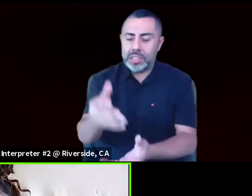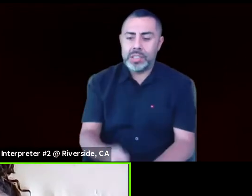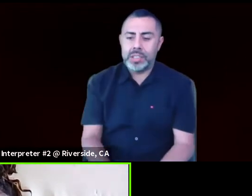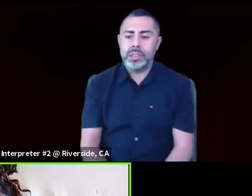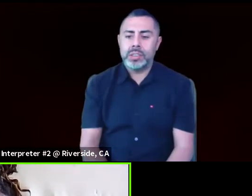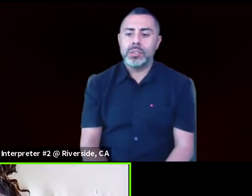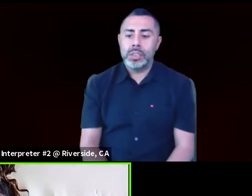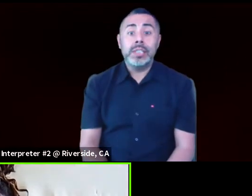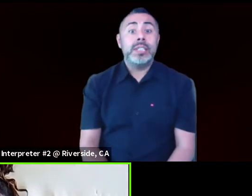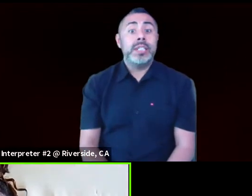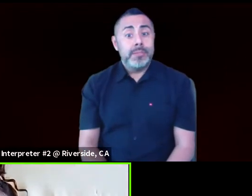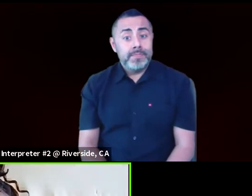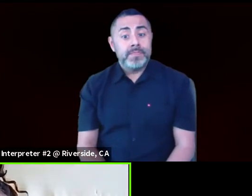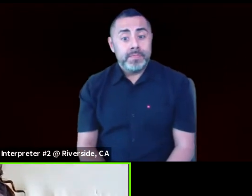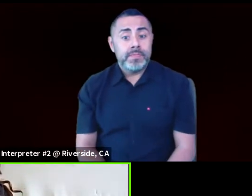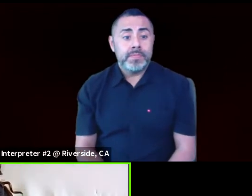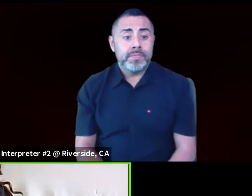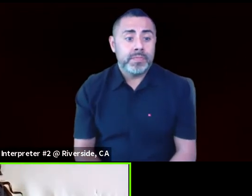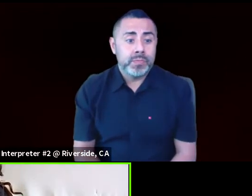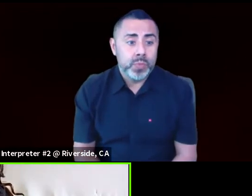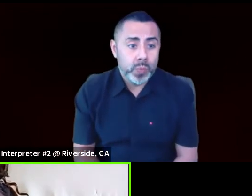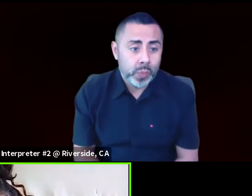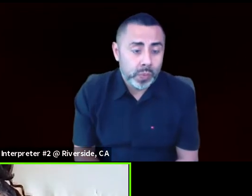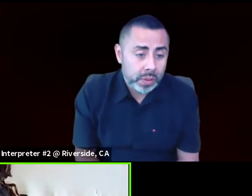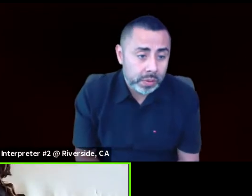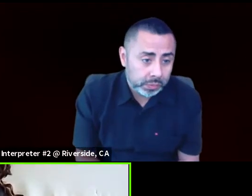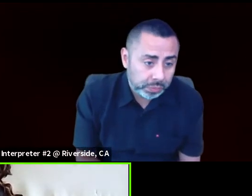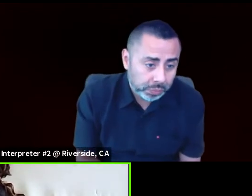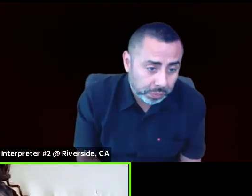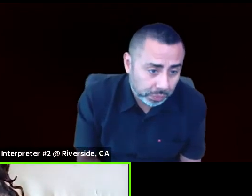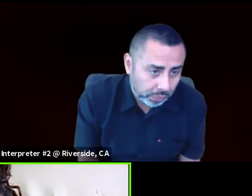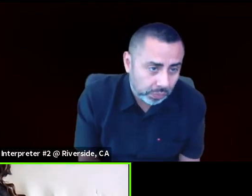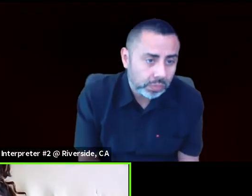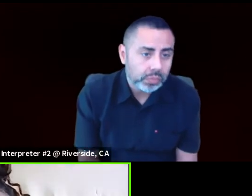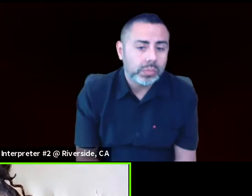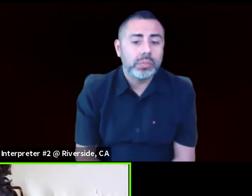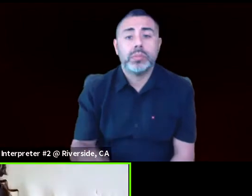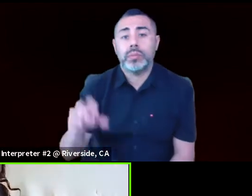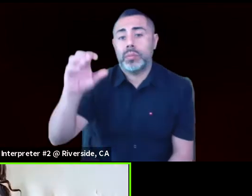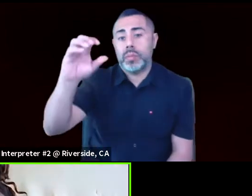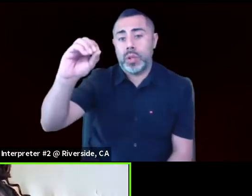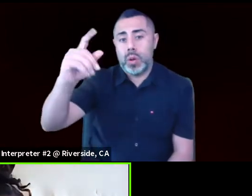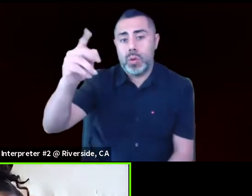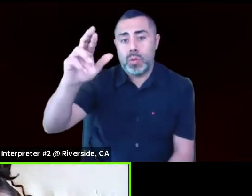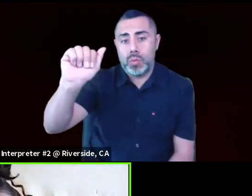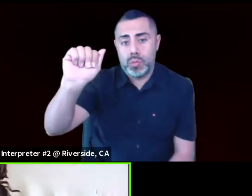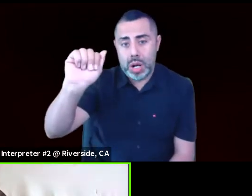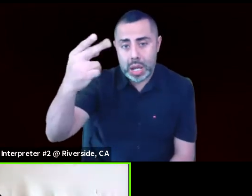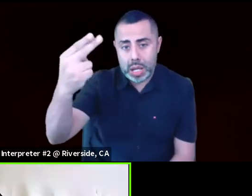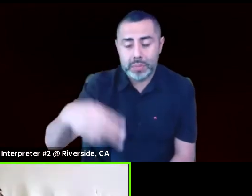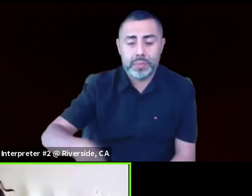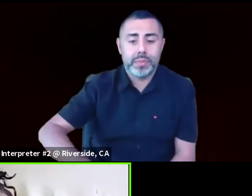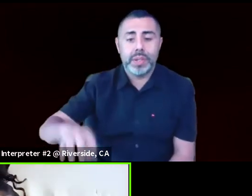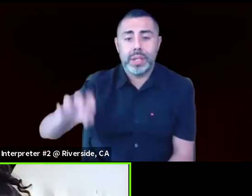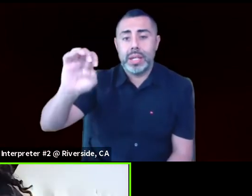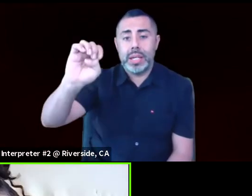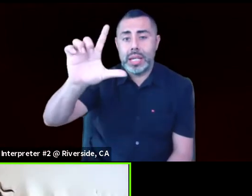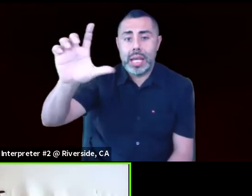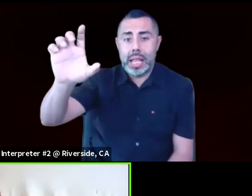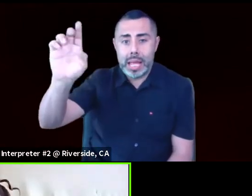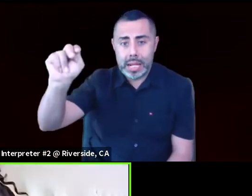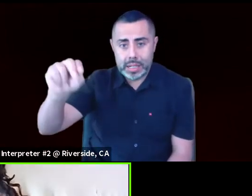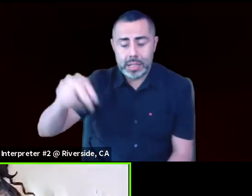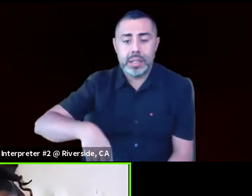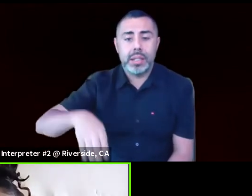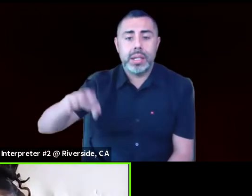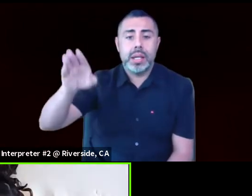So the provocation. Oprah, Ellen, Bill Gates, the lottery, ticket sales, subscribers, they are not